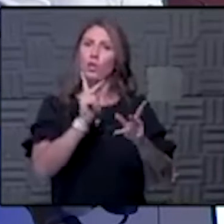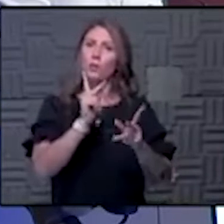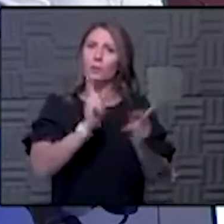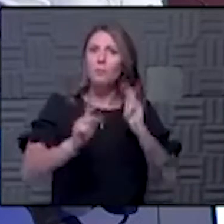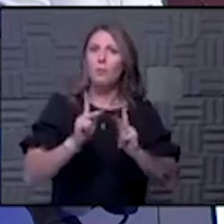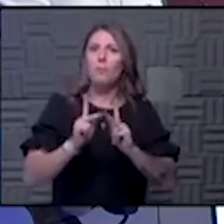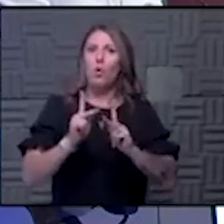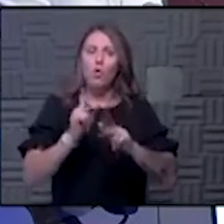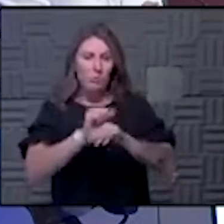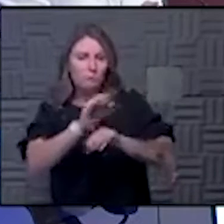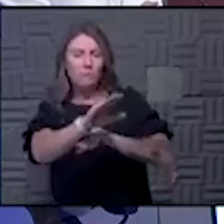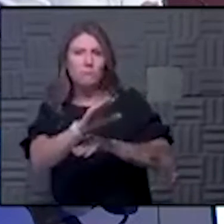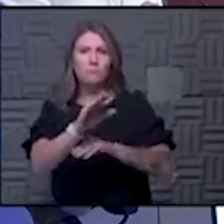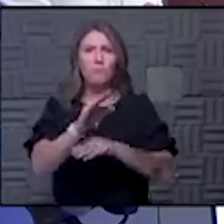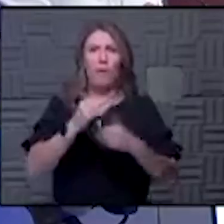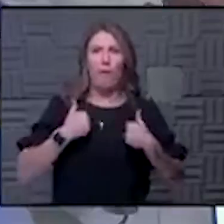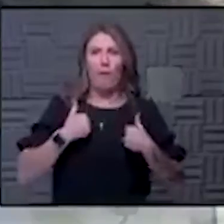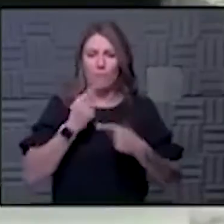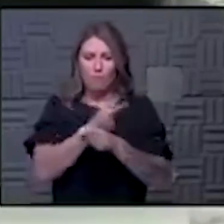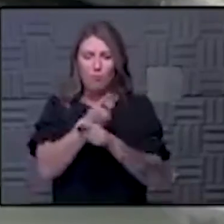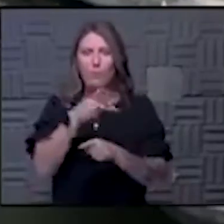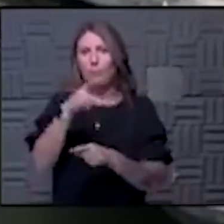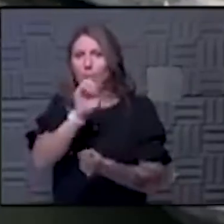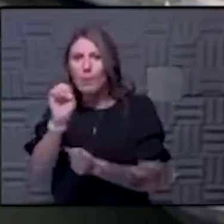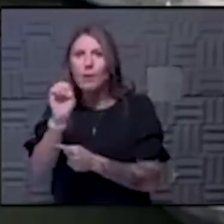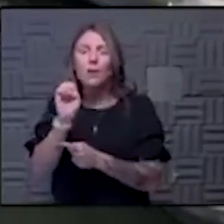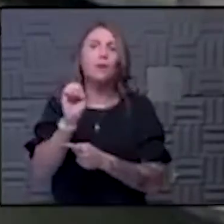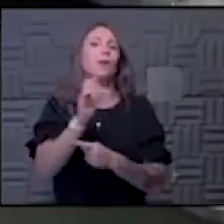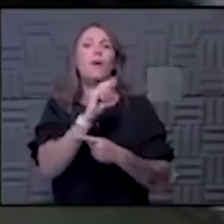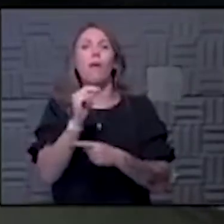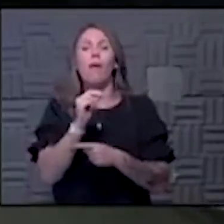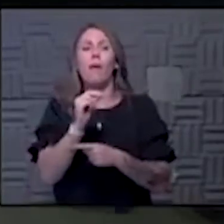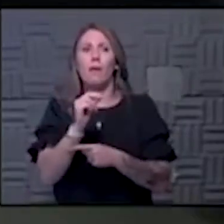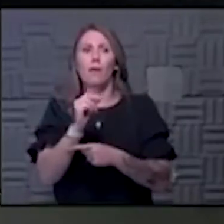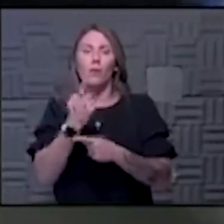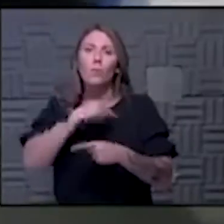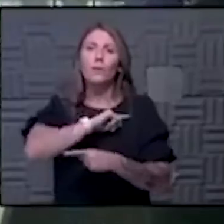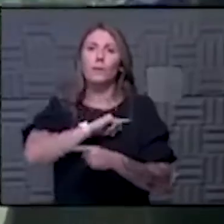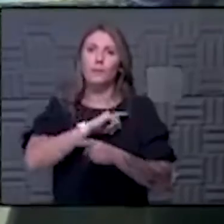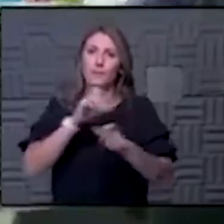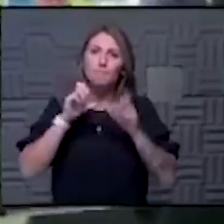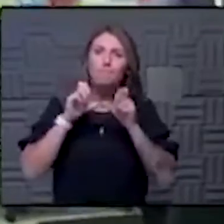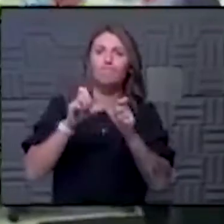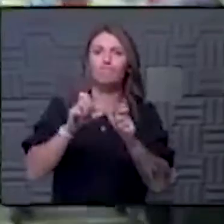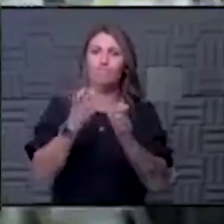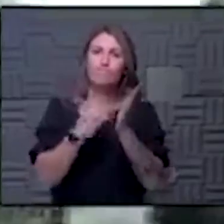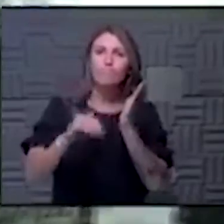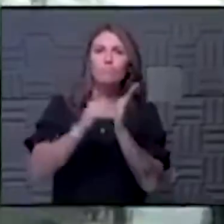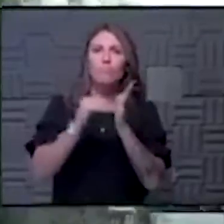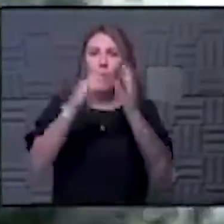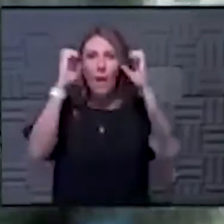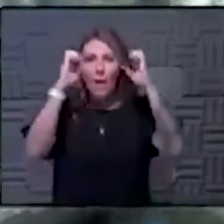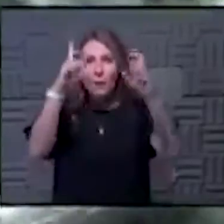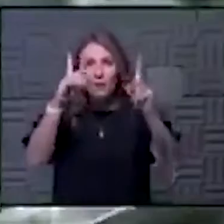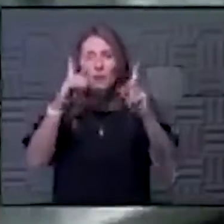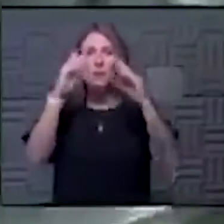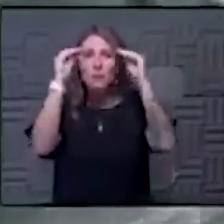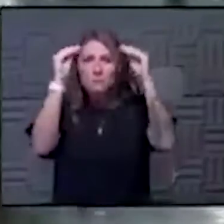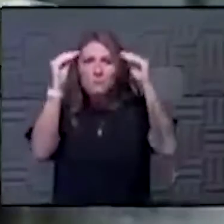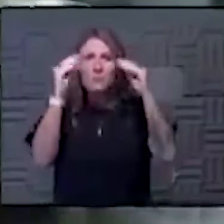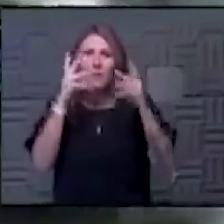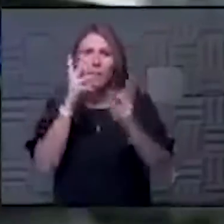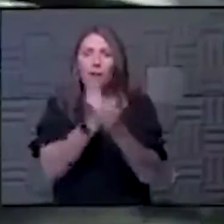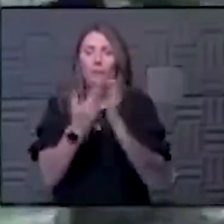PPE on. As you said, we're continuing to do education and re-education with our staff to make sure that everybody's comfortable